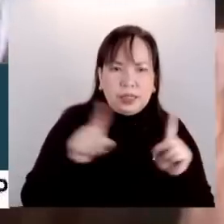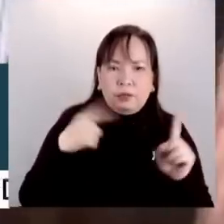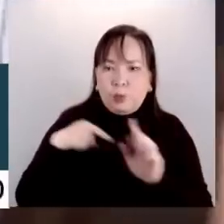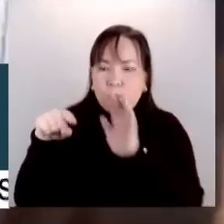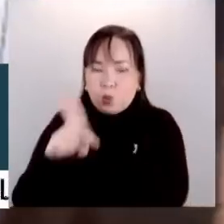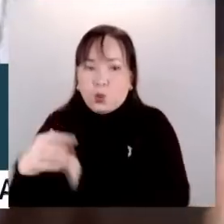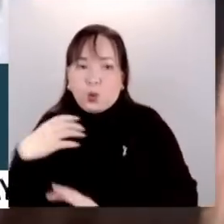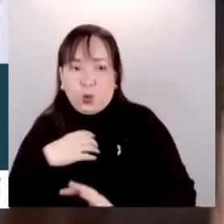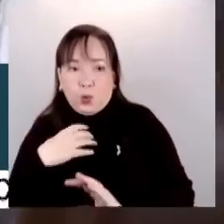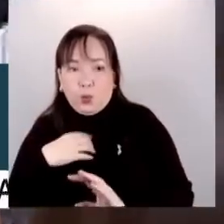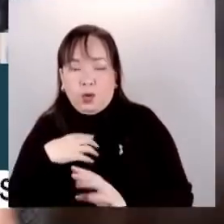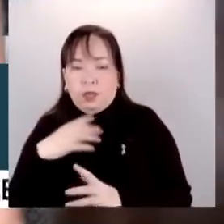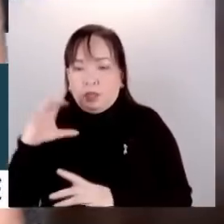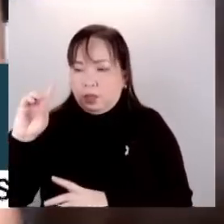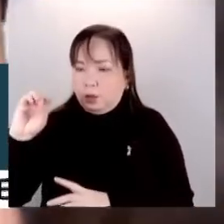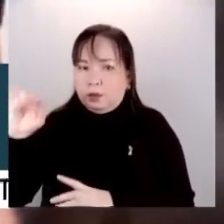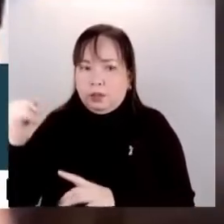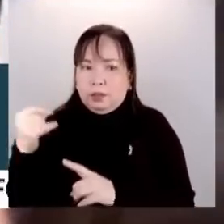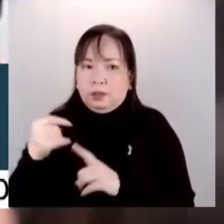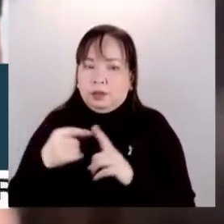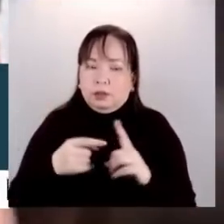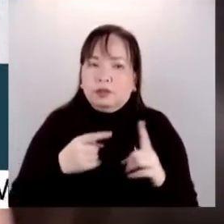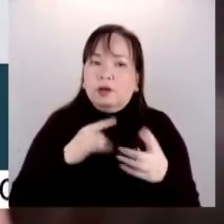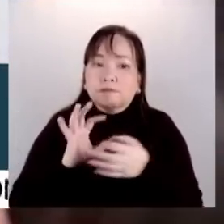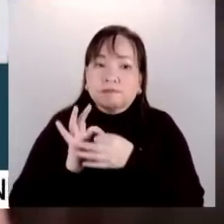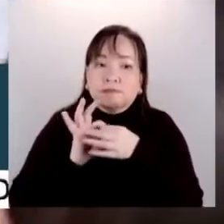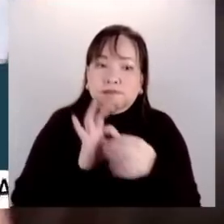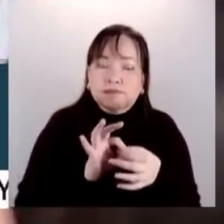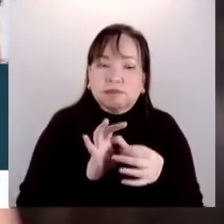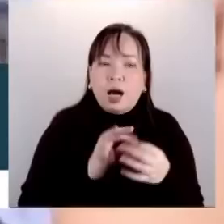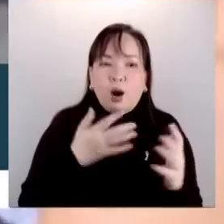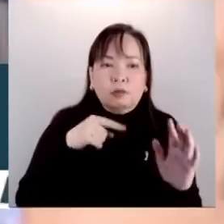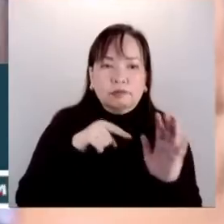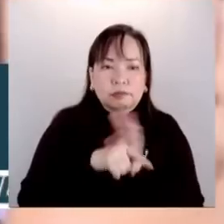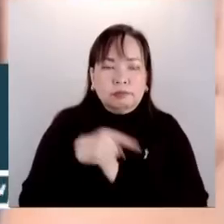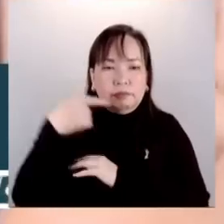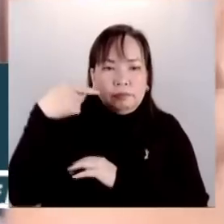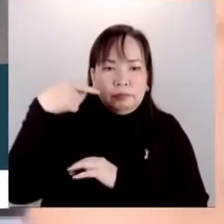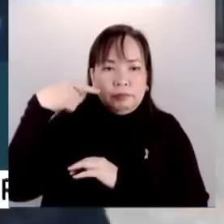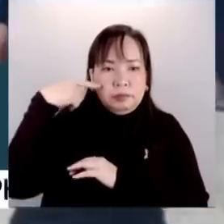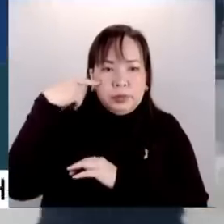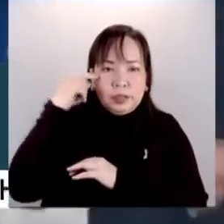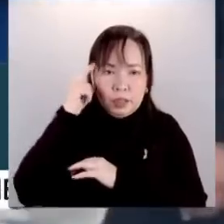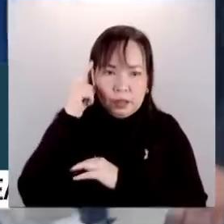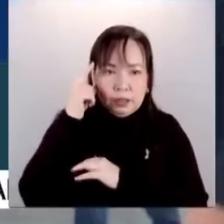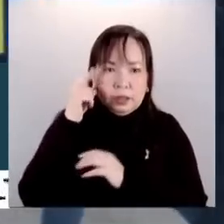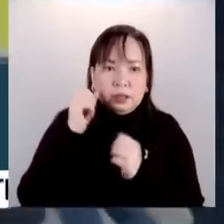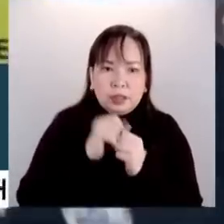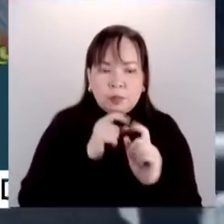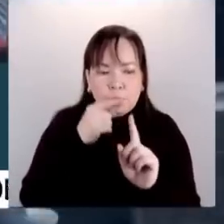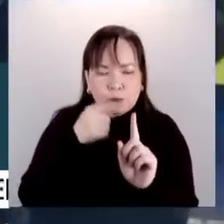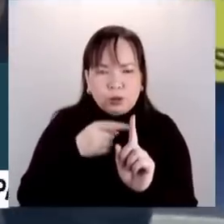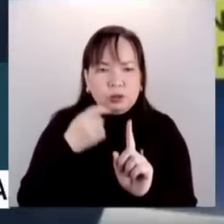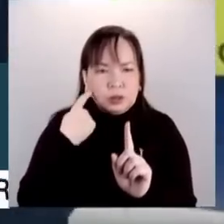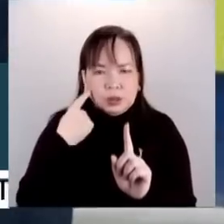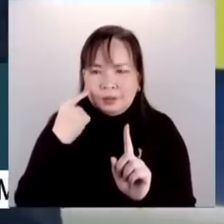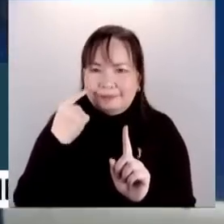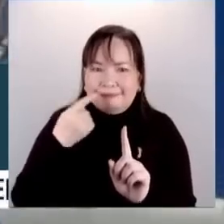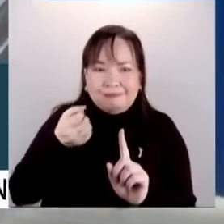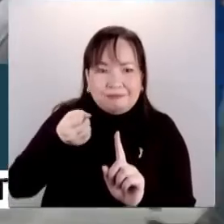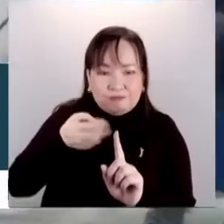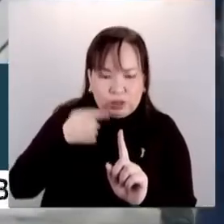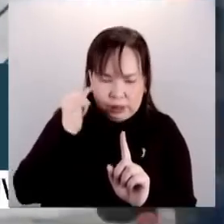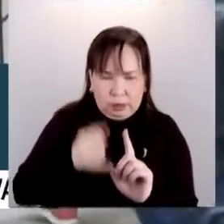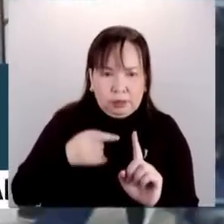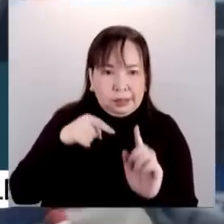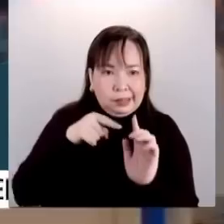is being heard by the Department of Justice in connection with the Percy Lapid killing involving self-confessed gunman Joel Escorial and alleged